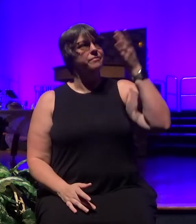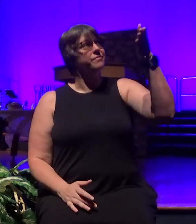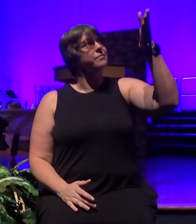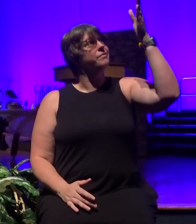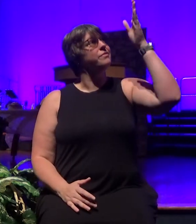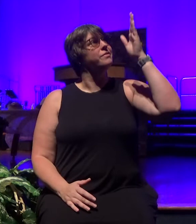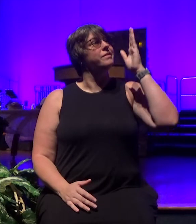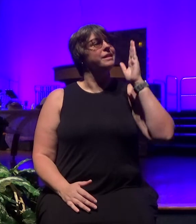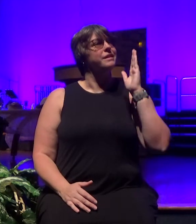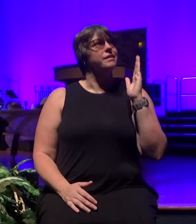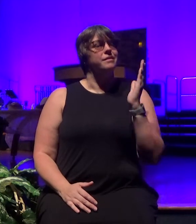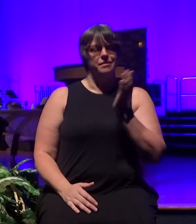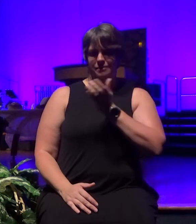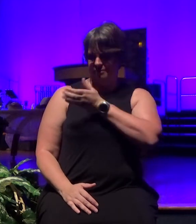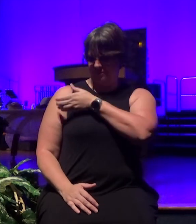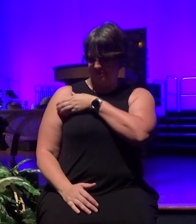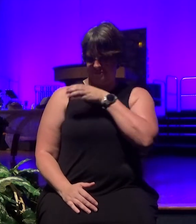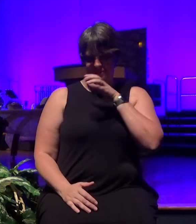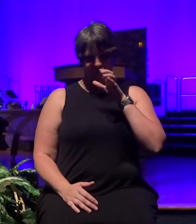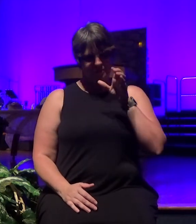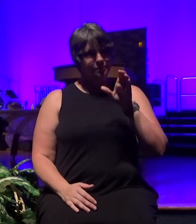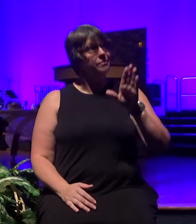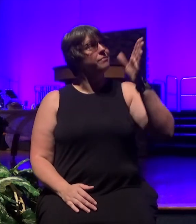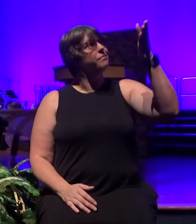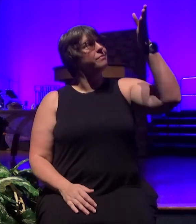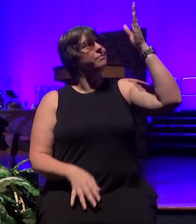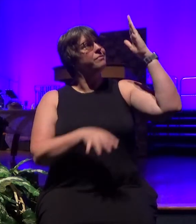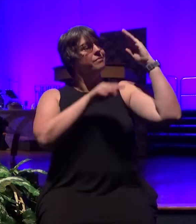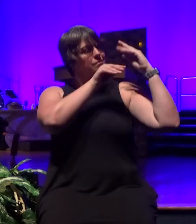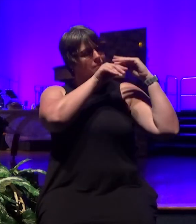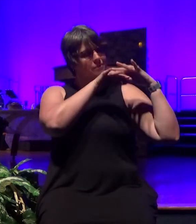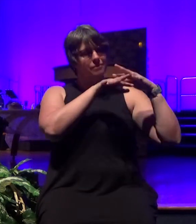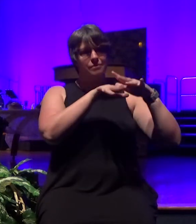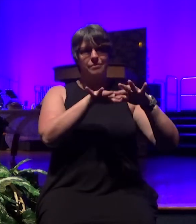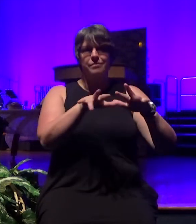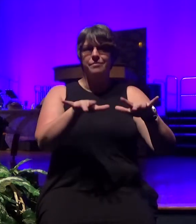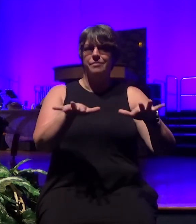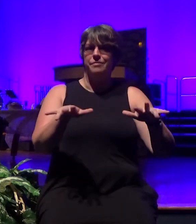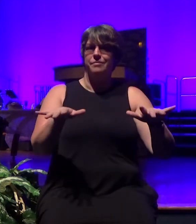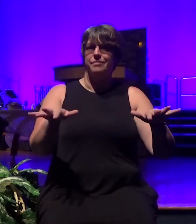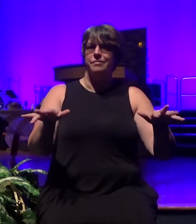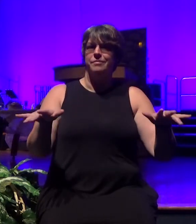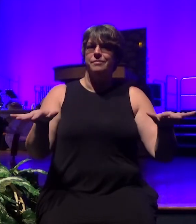the mighty power and the grace.